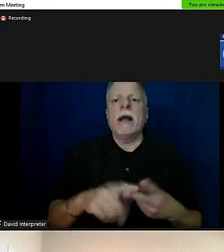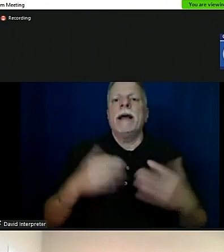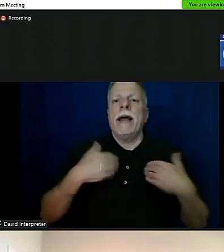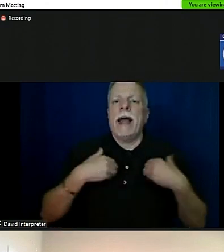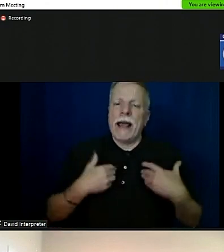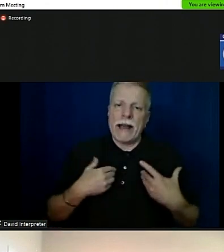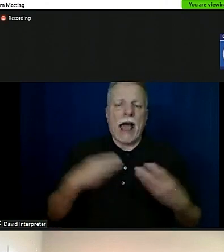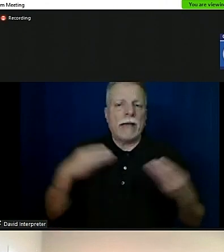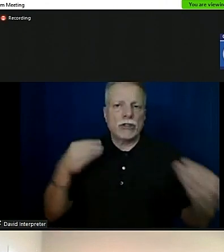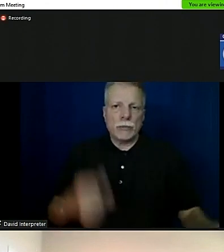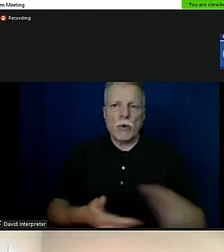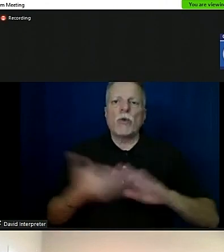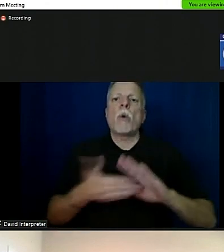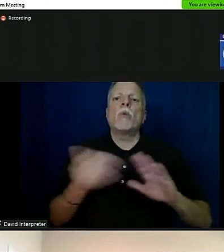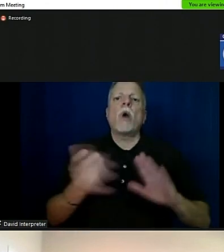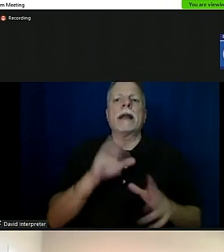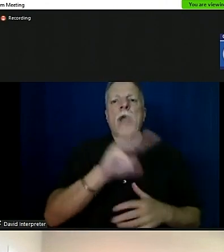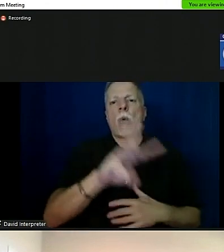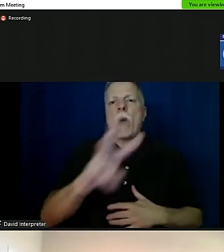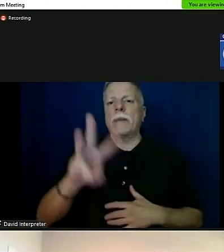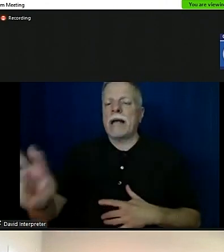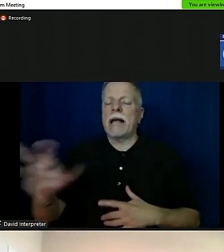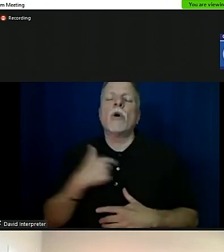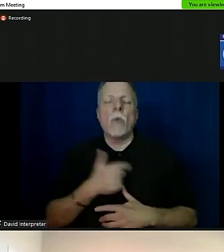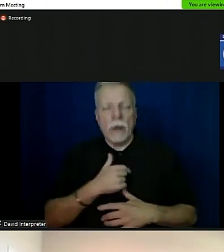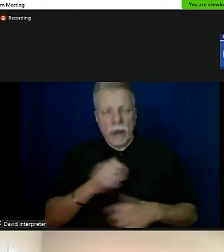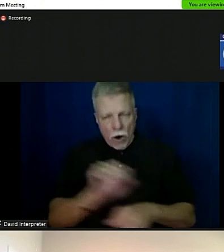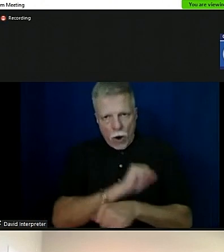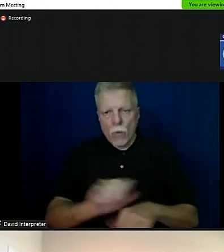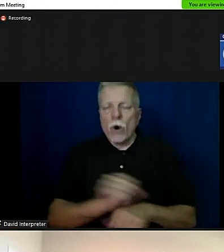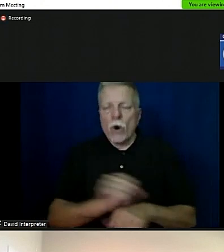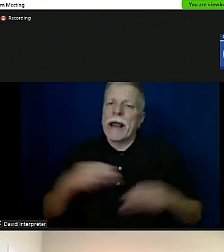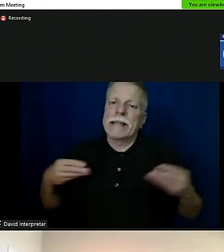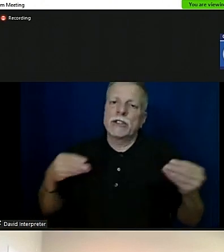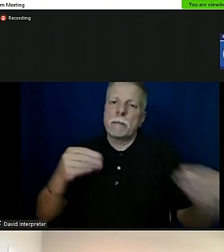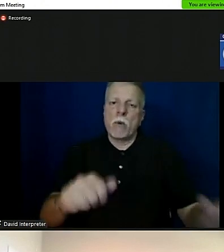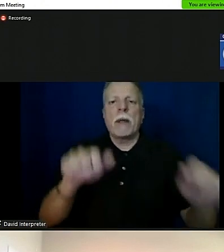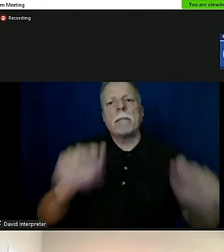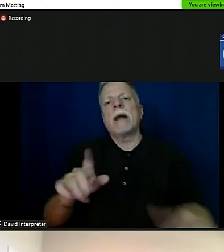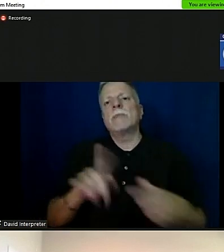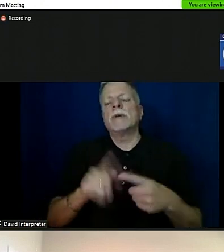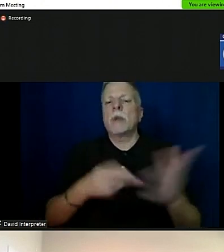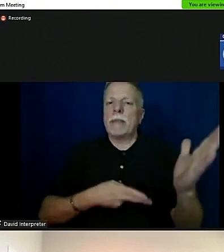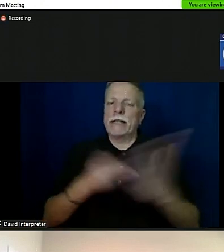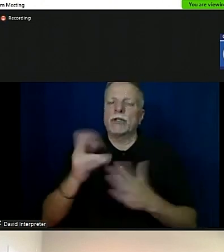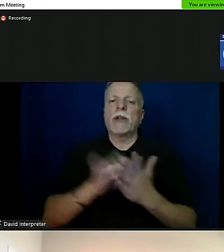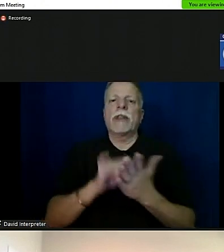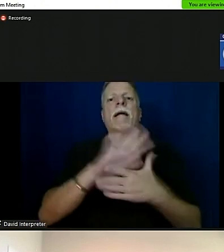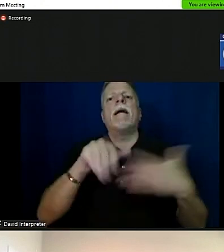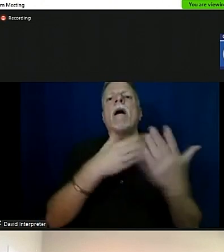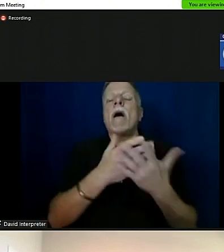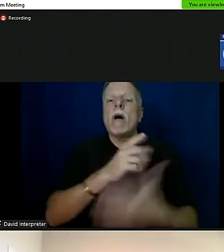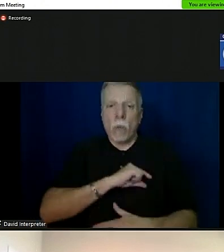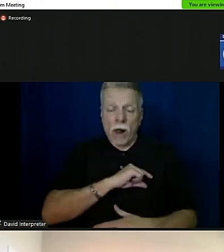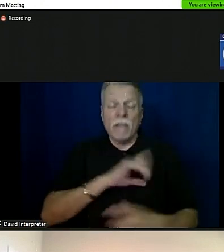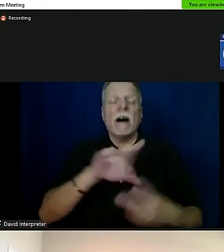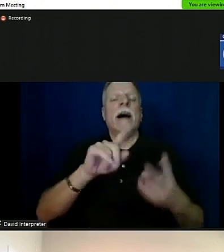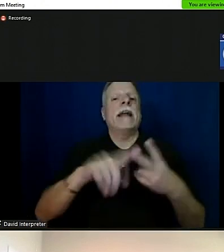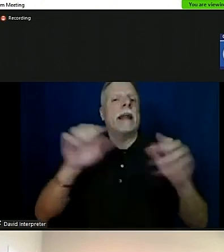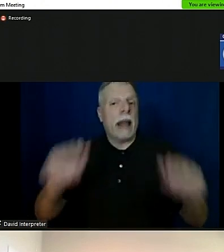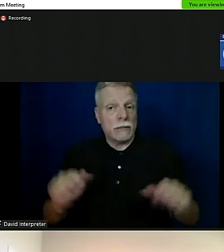are moving as rapidly as we can with all of our partners to ensure that all who are qualified and eligible to get the vaccine at this point